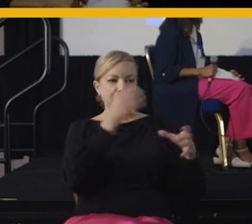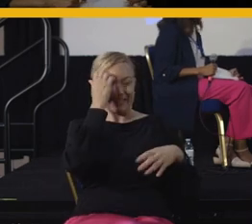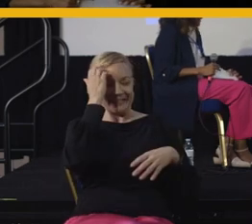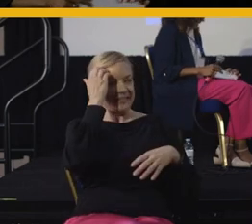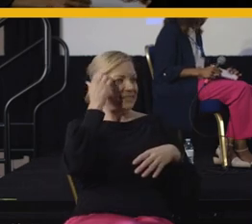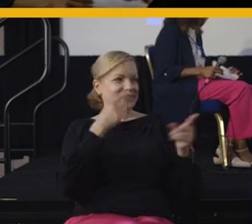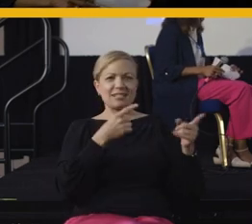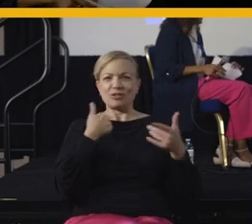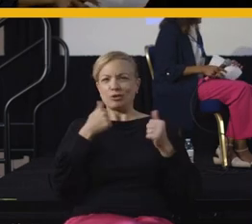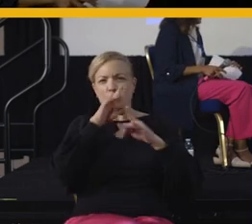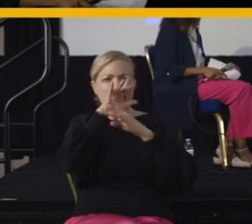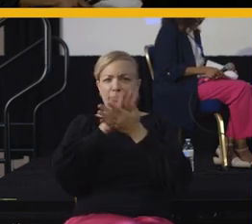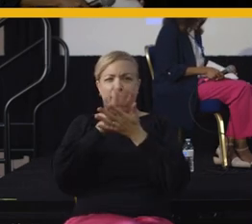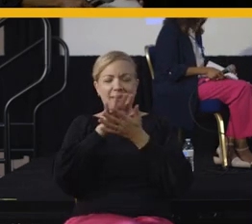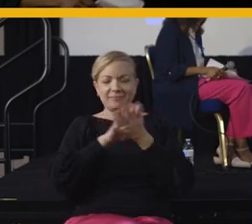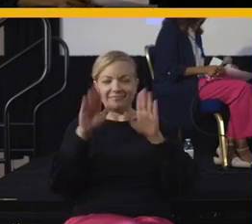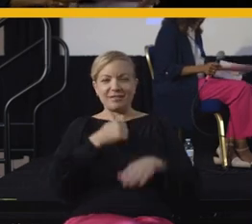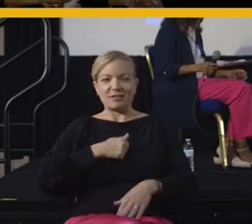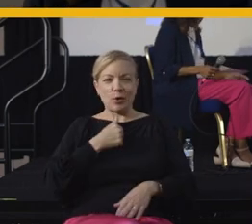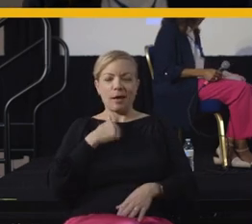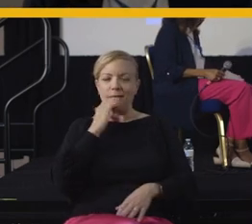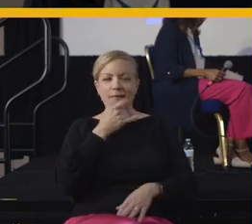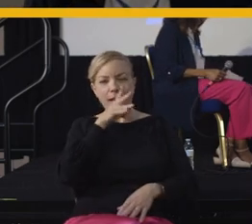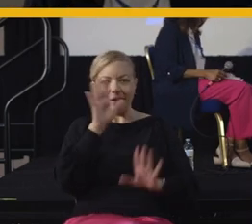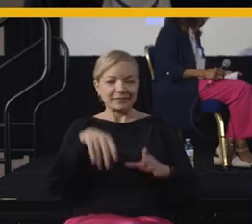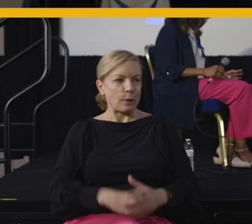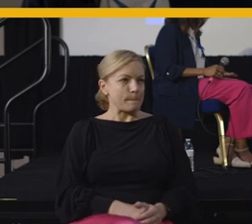Bear last night. It came from last night.